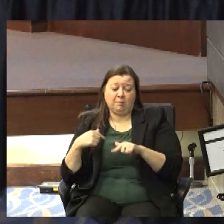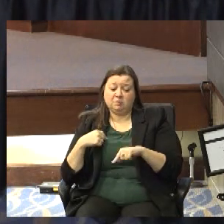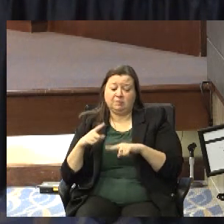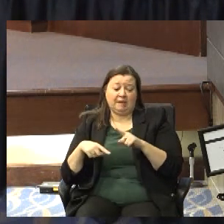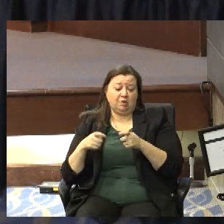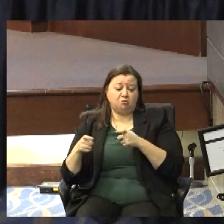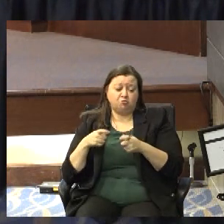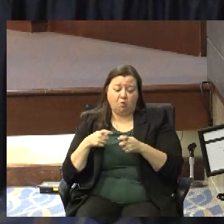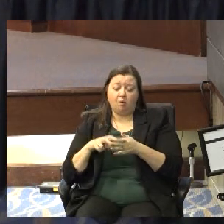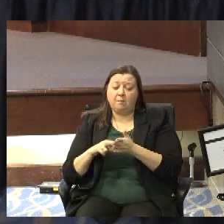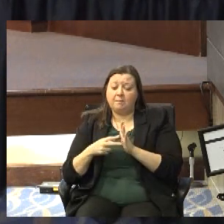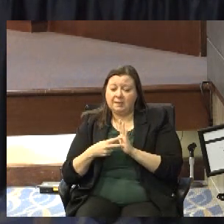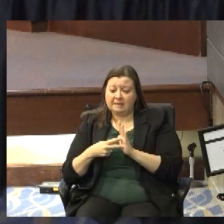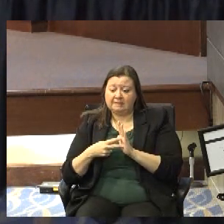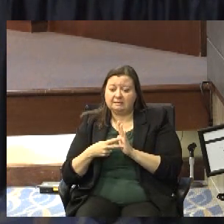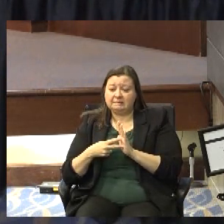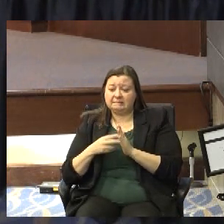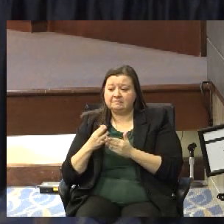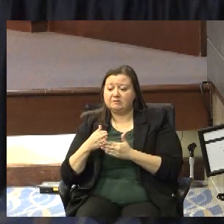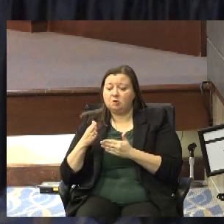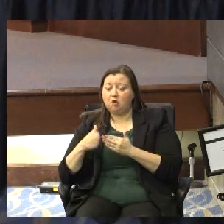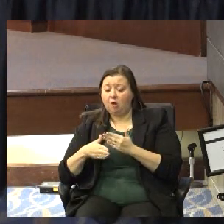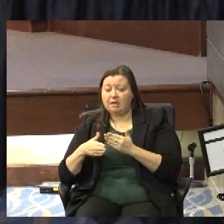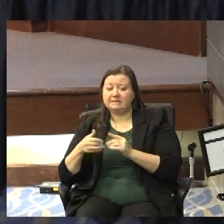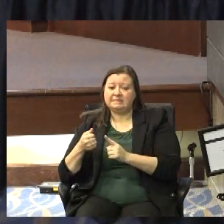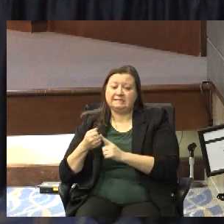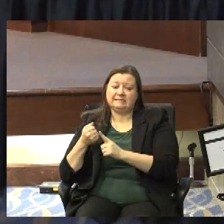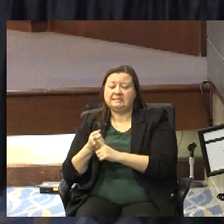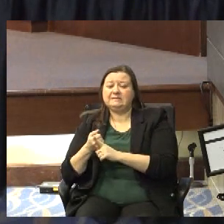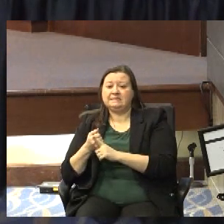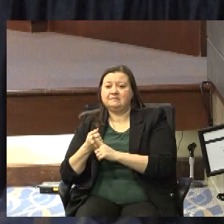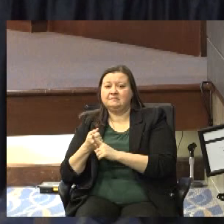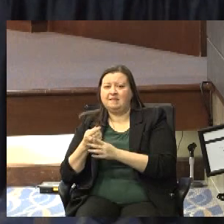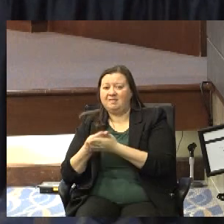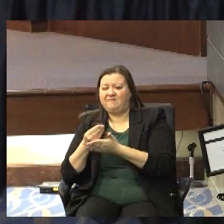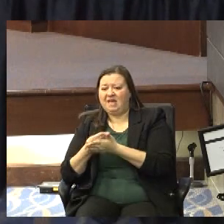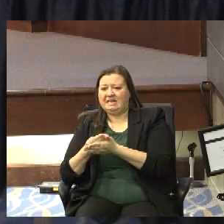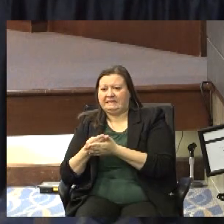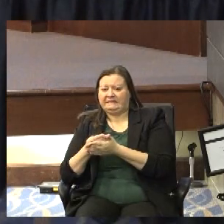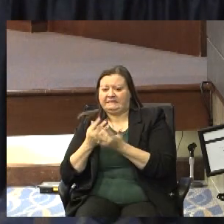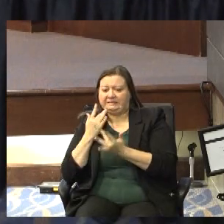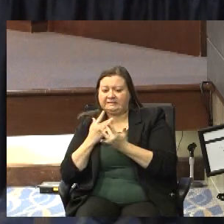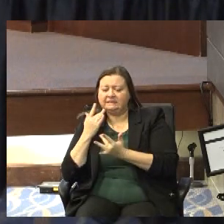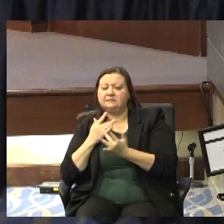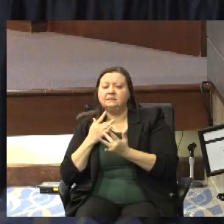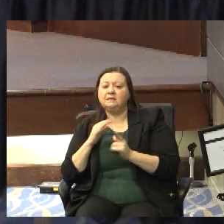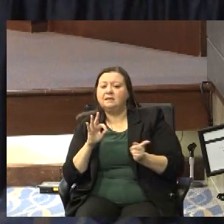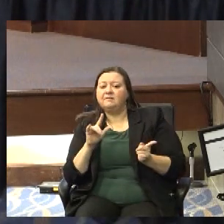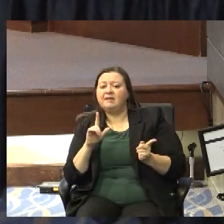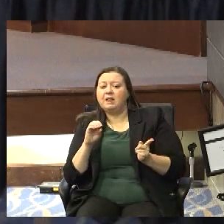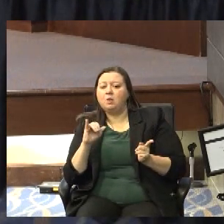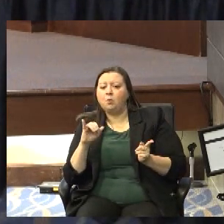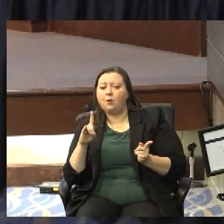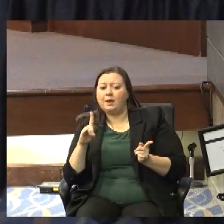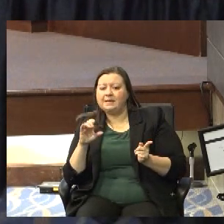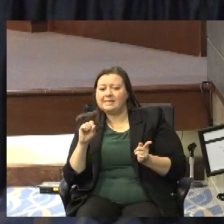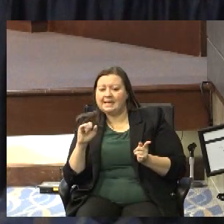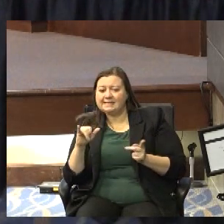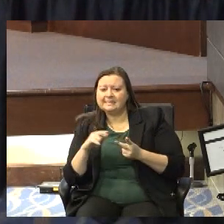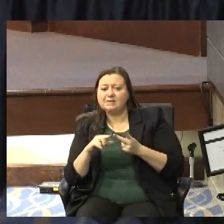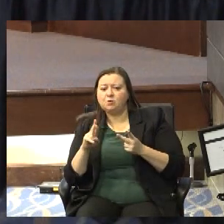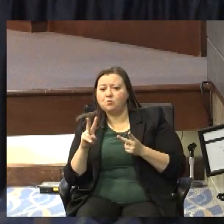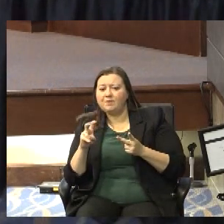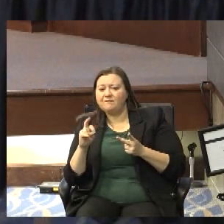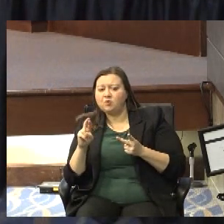in negative pressure on the overall fund. It doesn't change a Floyd Casey outcome. It doesn't change a Riverway